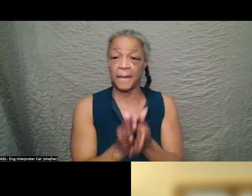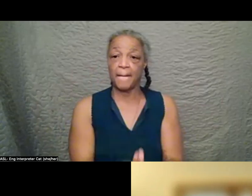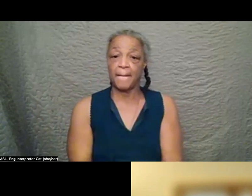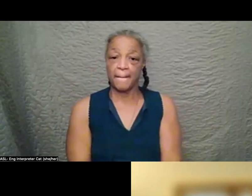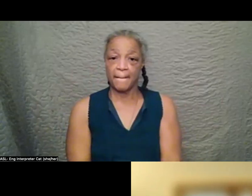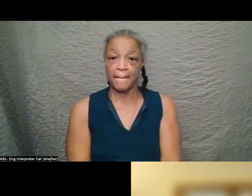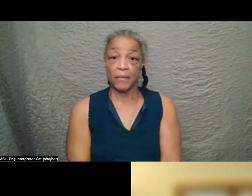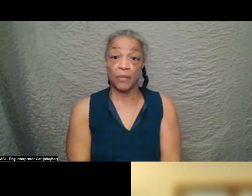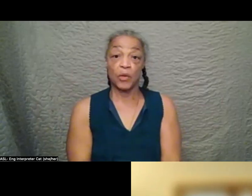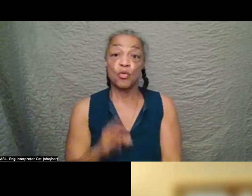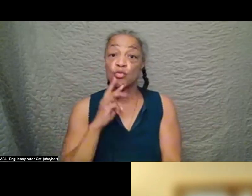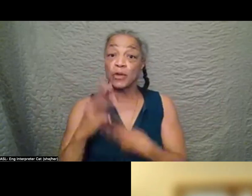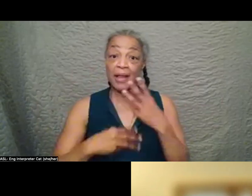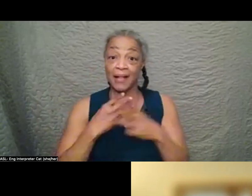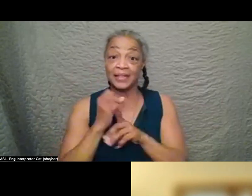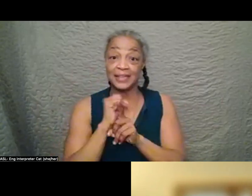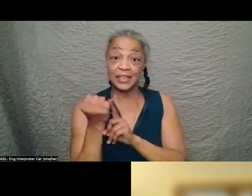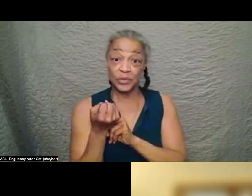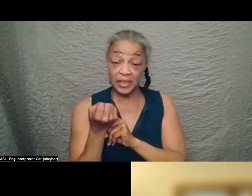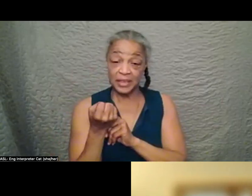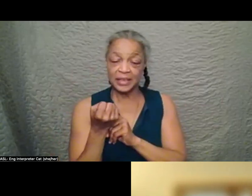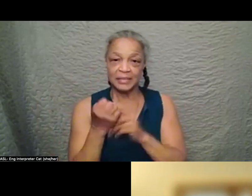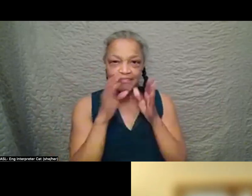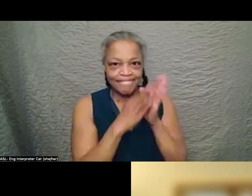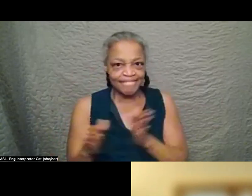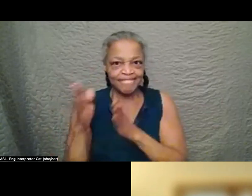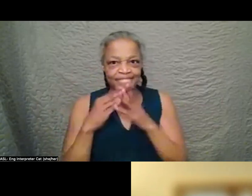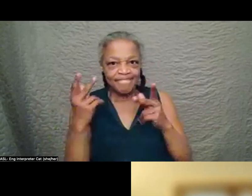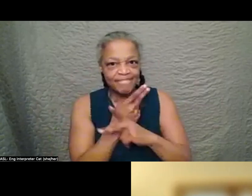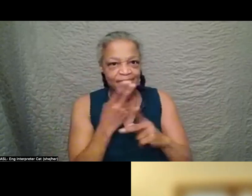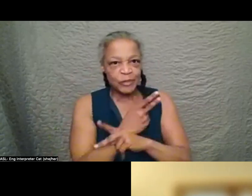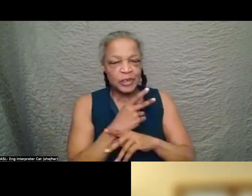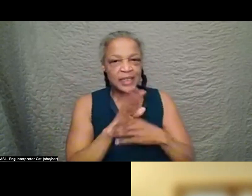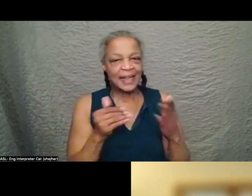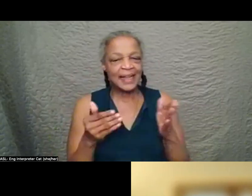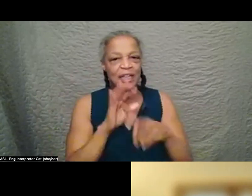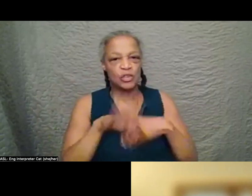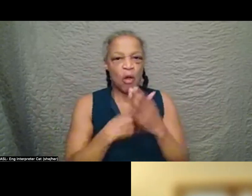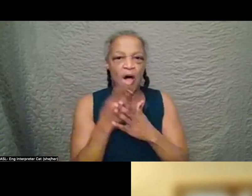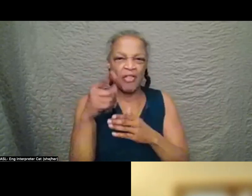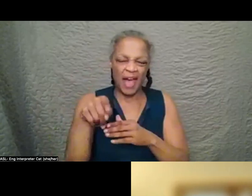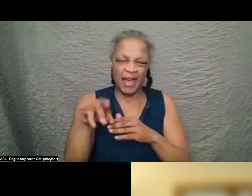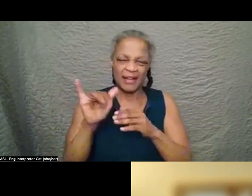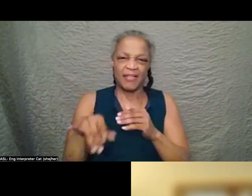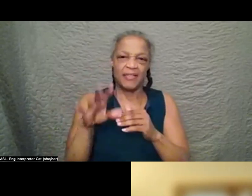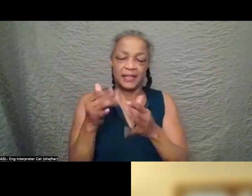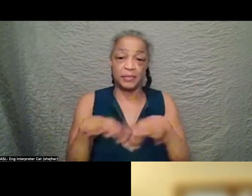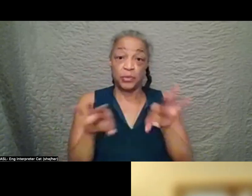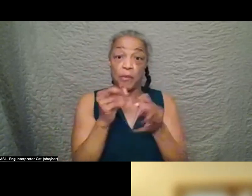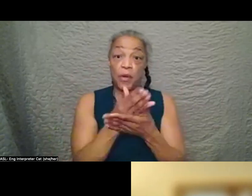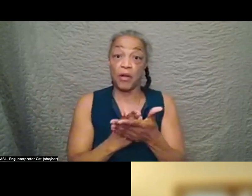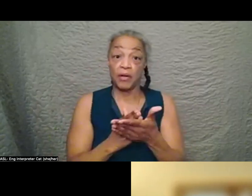reality is that it's like building a strategy, right, against all of it, as Jacinta mentioned earlier, is really the key part of it. And that's